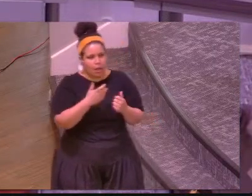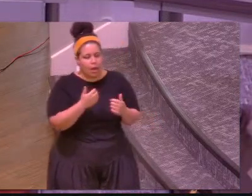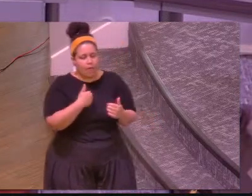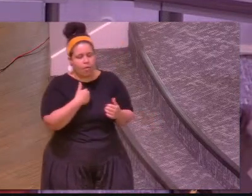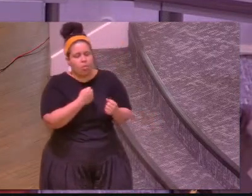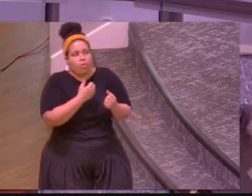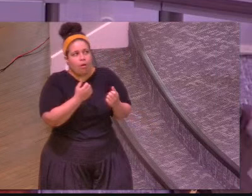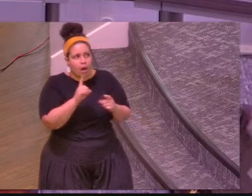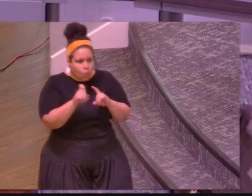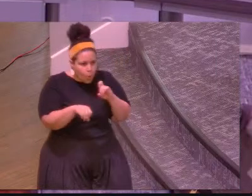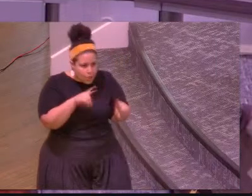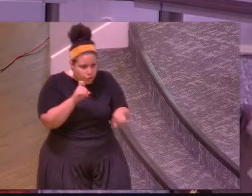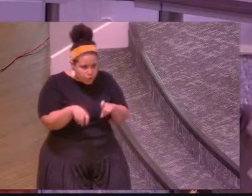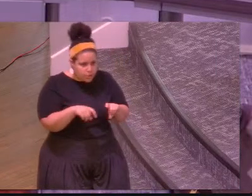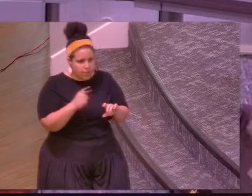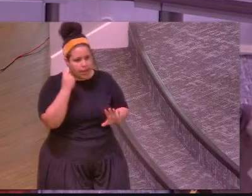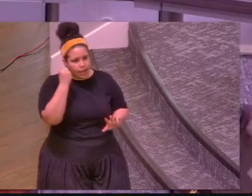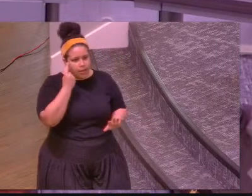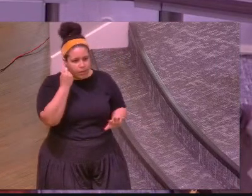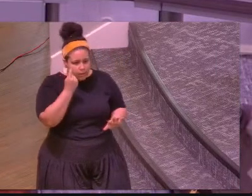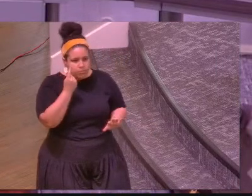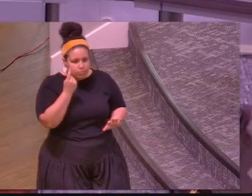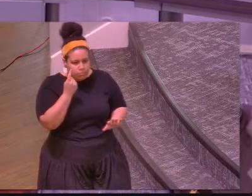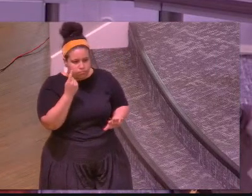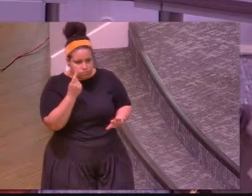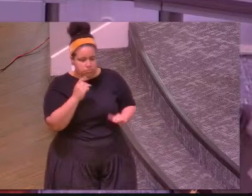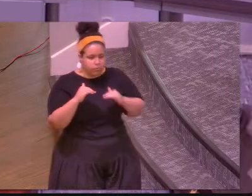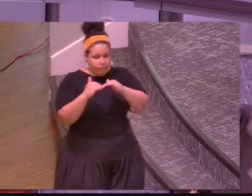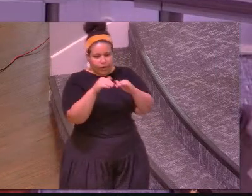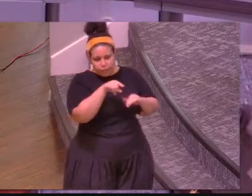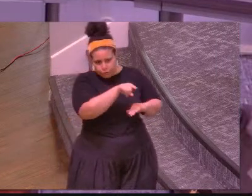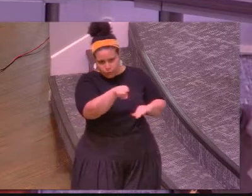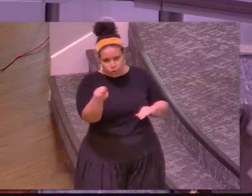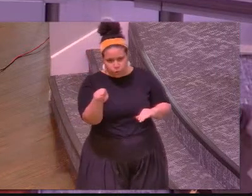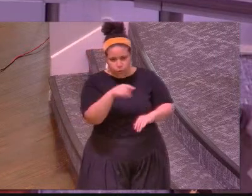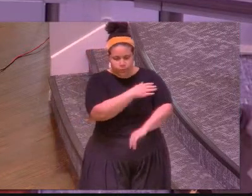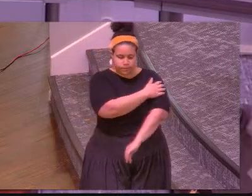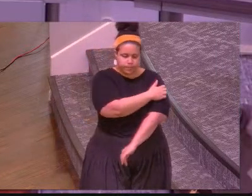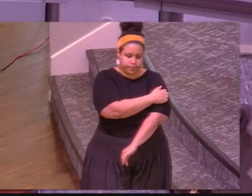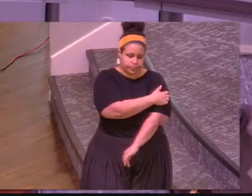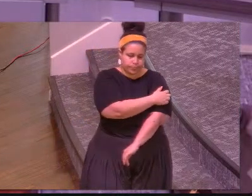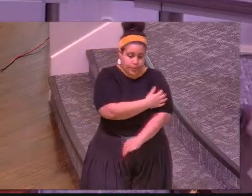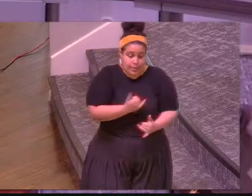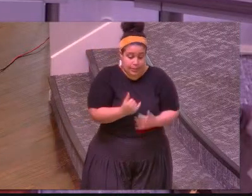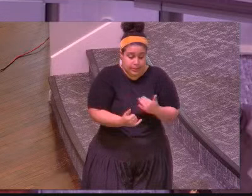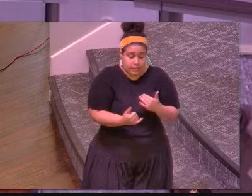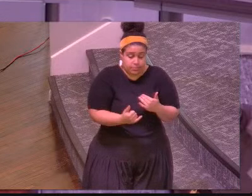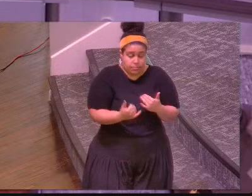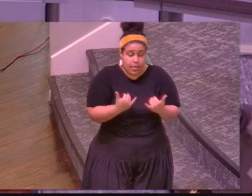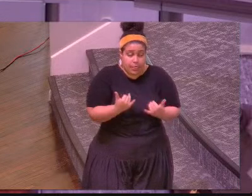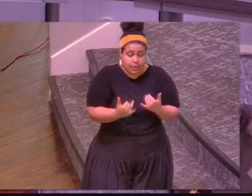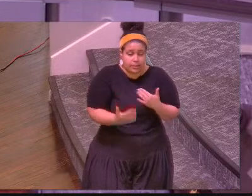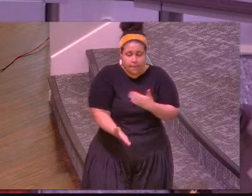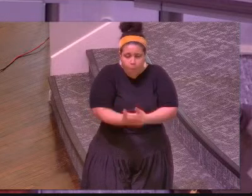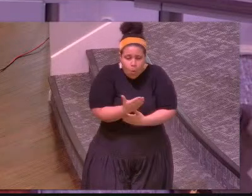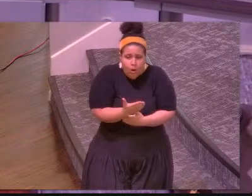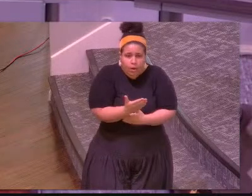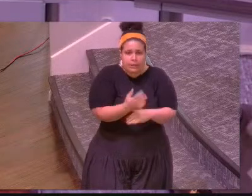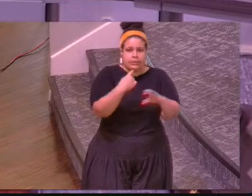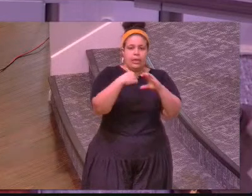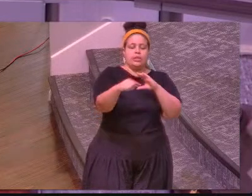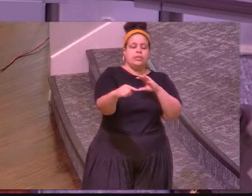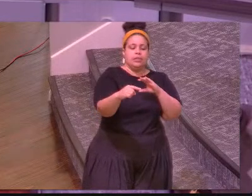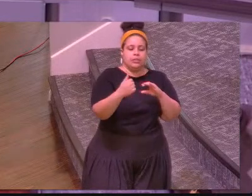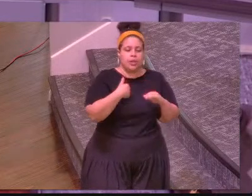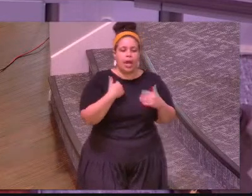questions. And again, I think that in fairness to you, I just sent those this morning, and so I won't ask for an answer now. I will wait